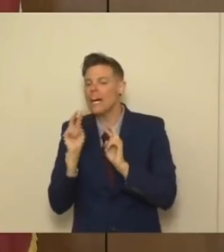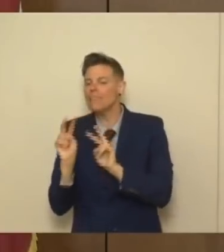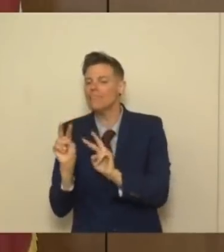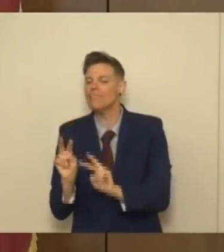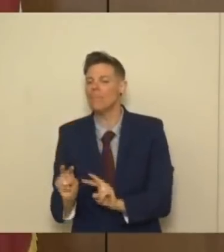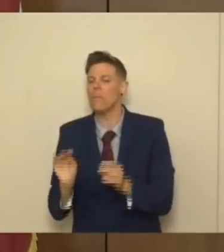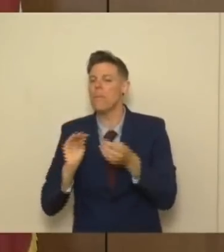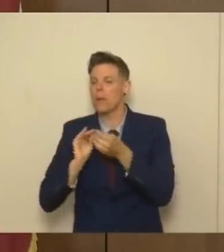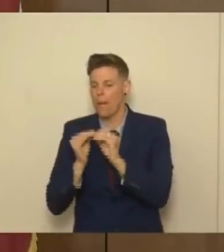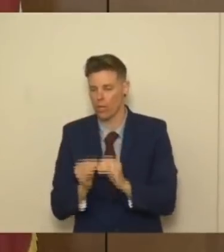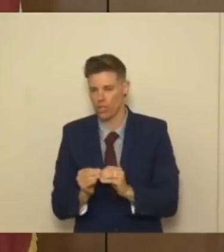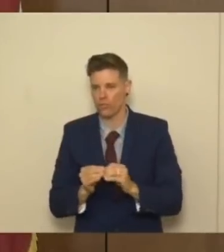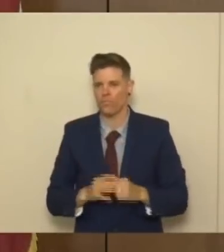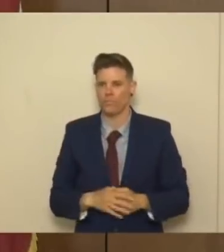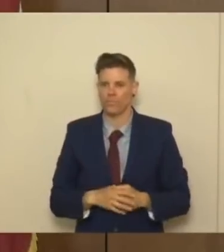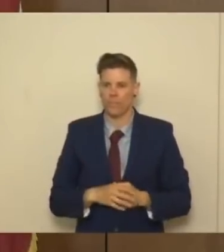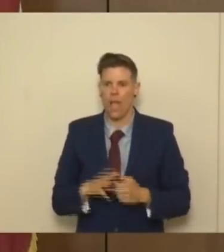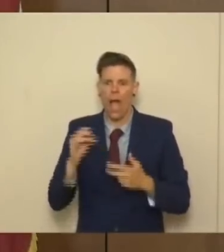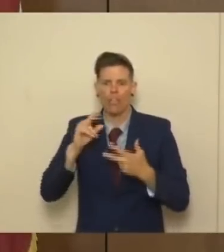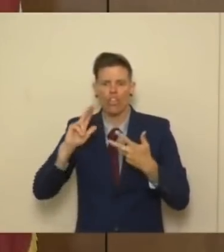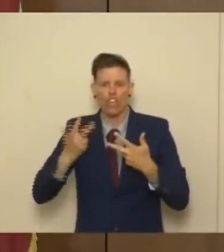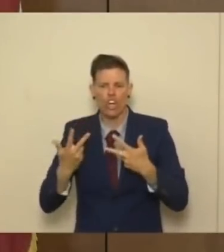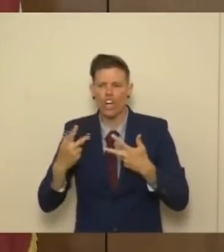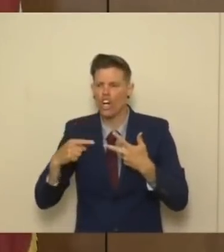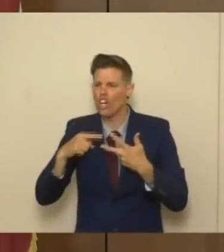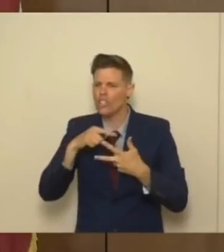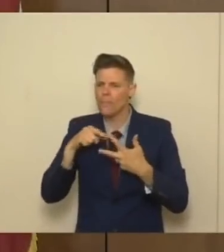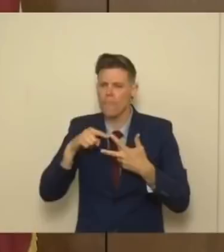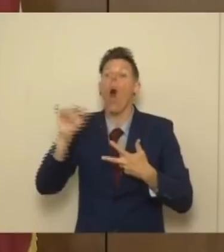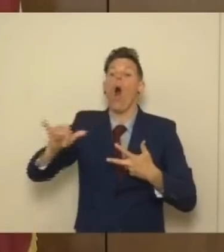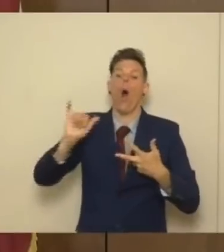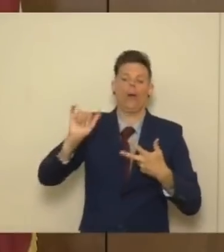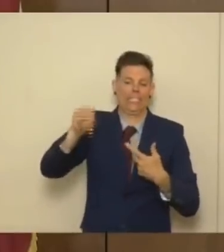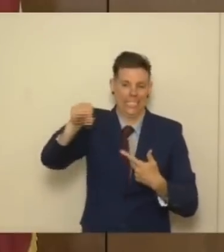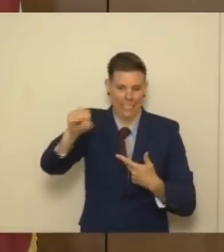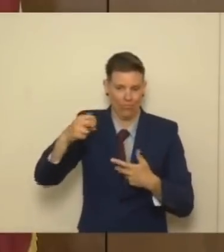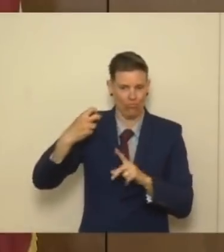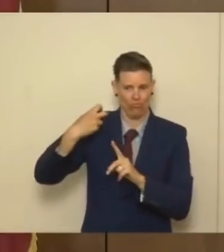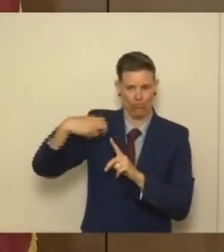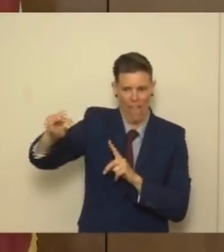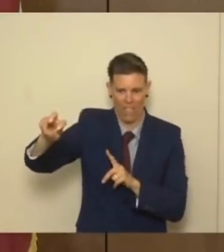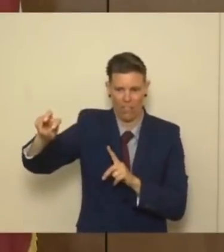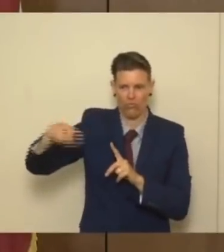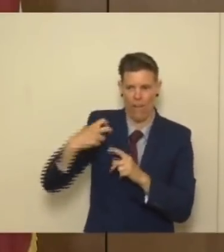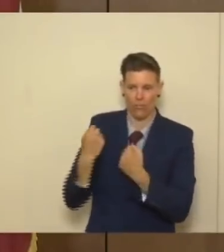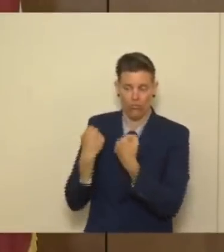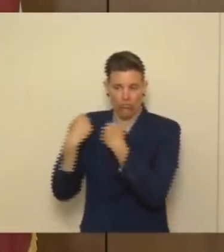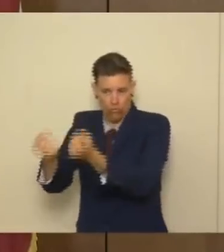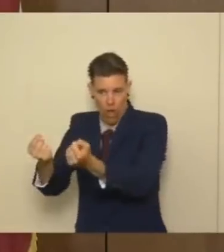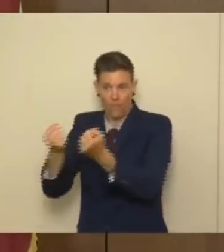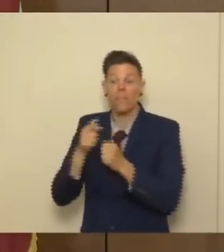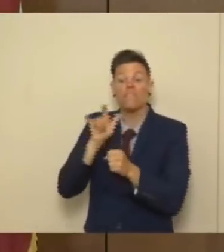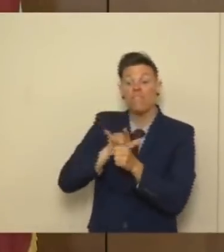you? Oh, the travel. So you're right. We have a 14-day quarantine requirement for air